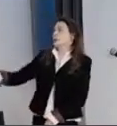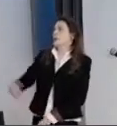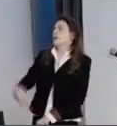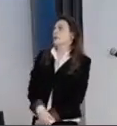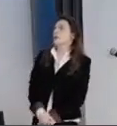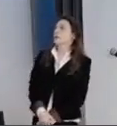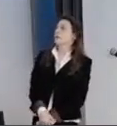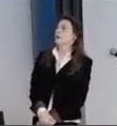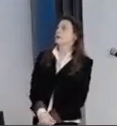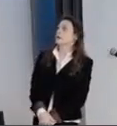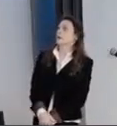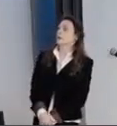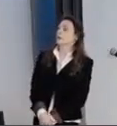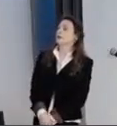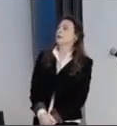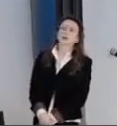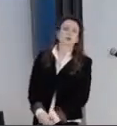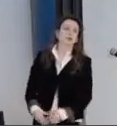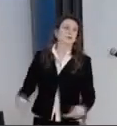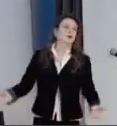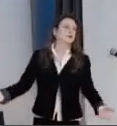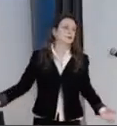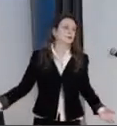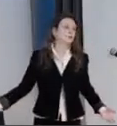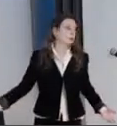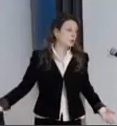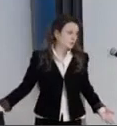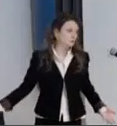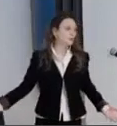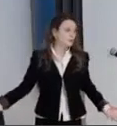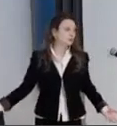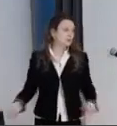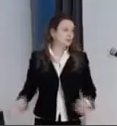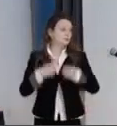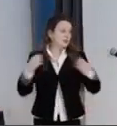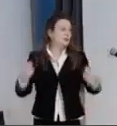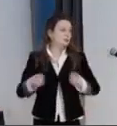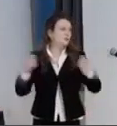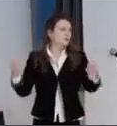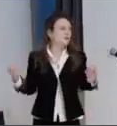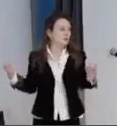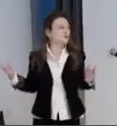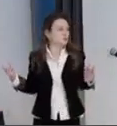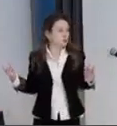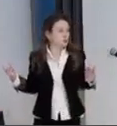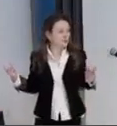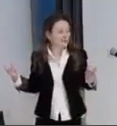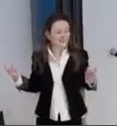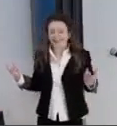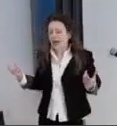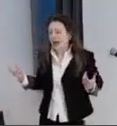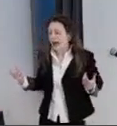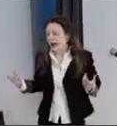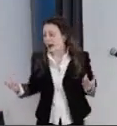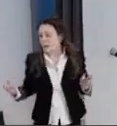collection of the same year by Alexander McQueen. It's called the Mussel Bodice because it is made of mussel shells.